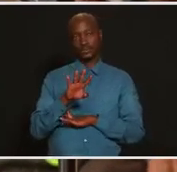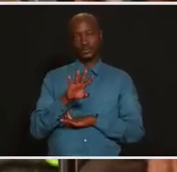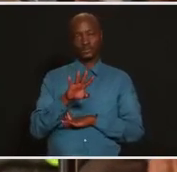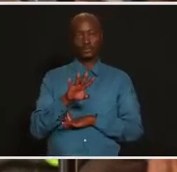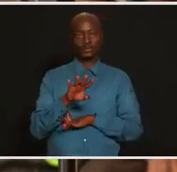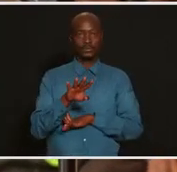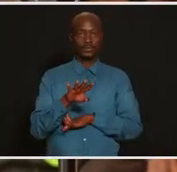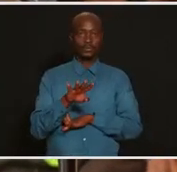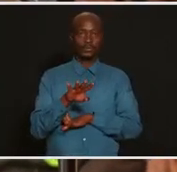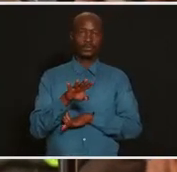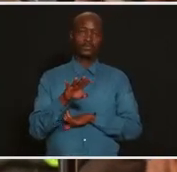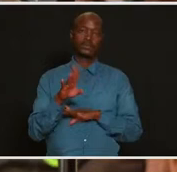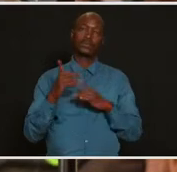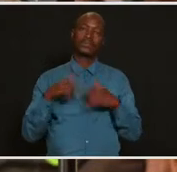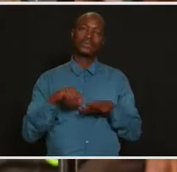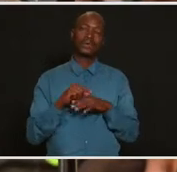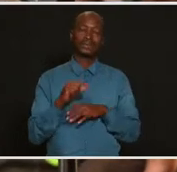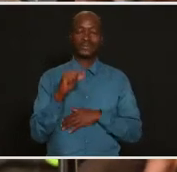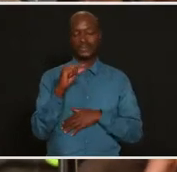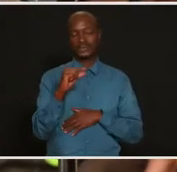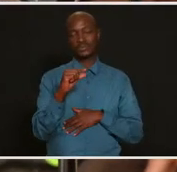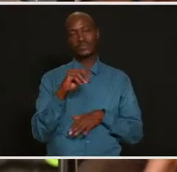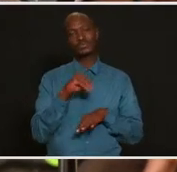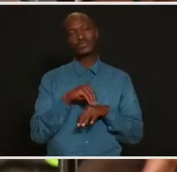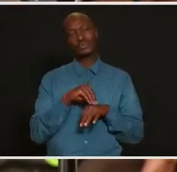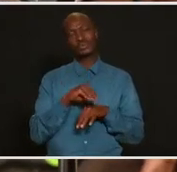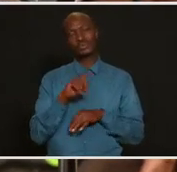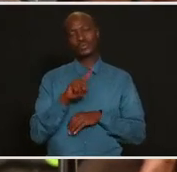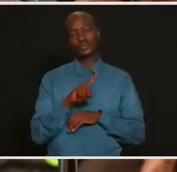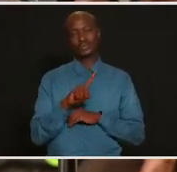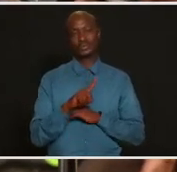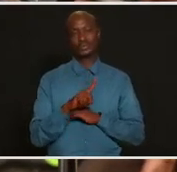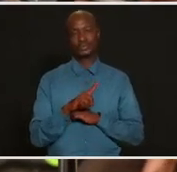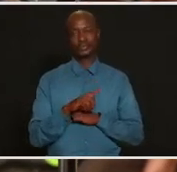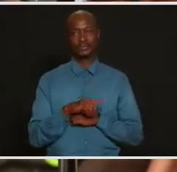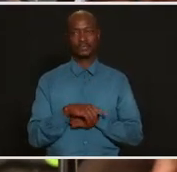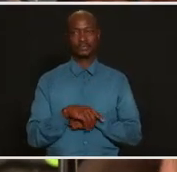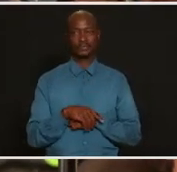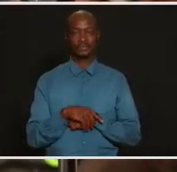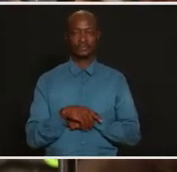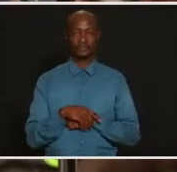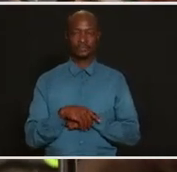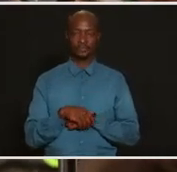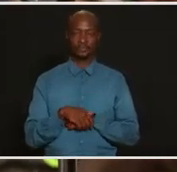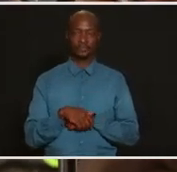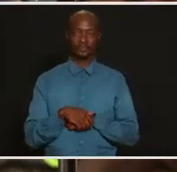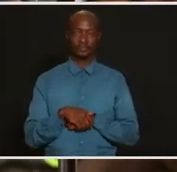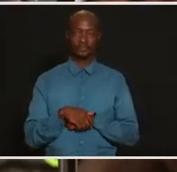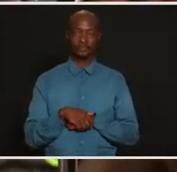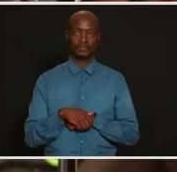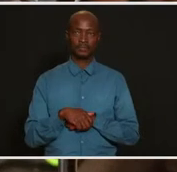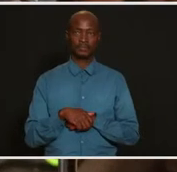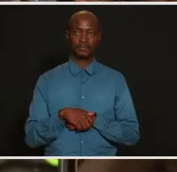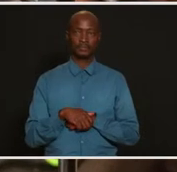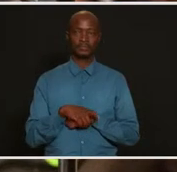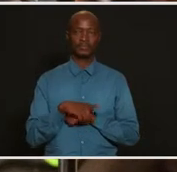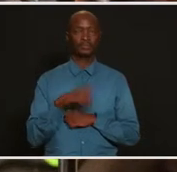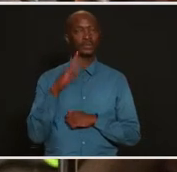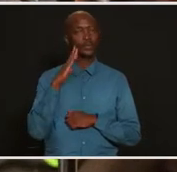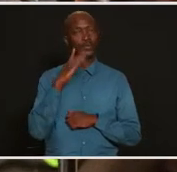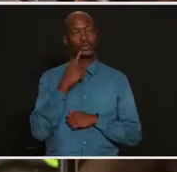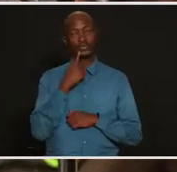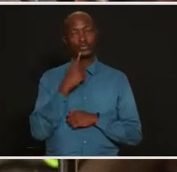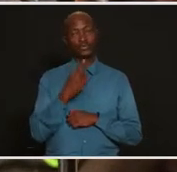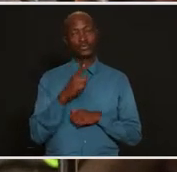our minor problem is there is when you are saying a language policies